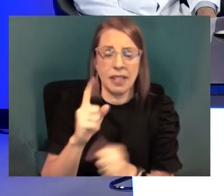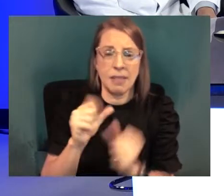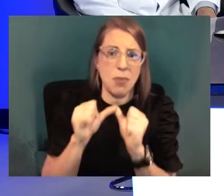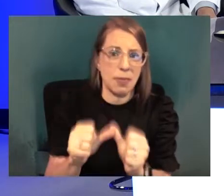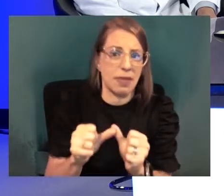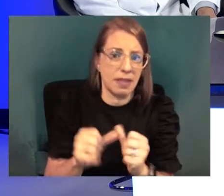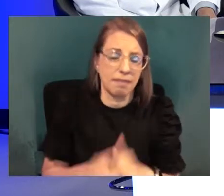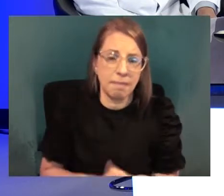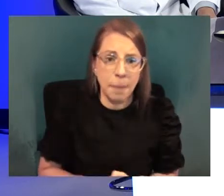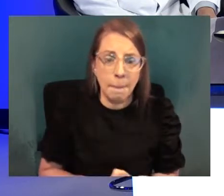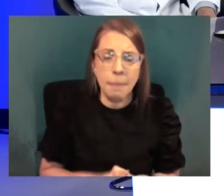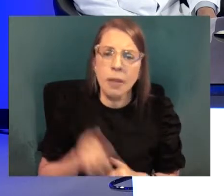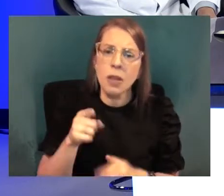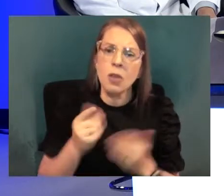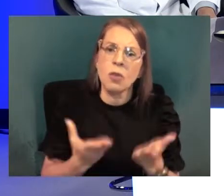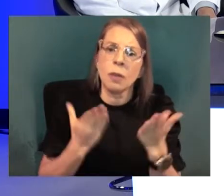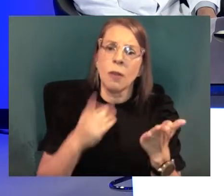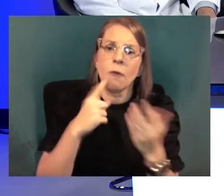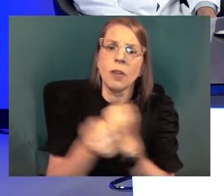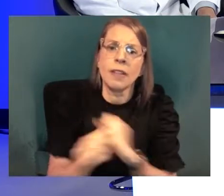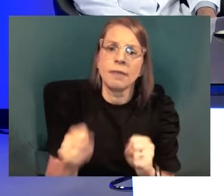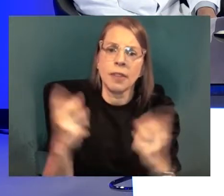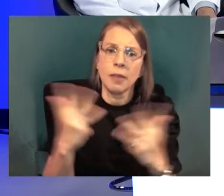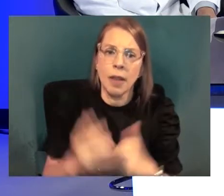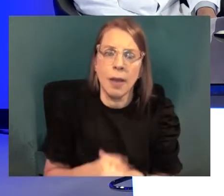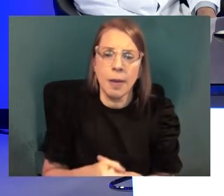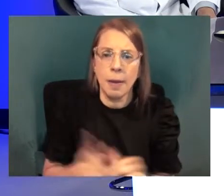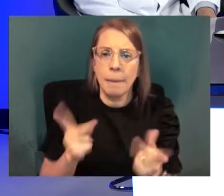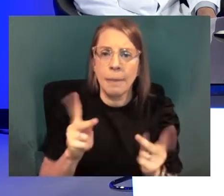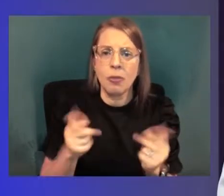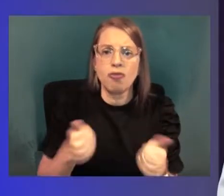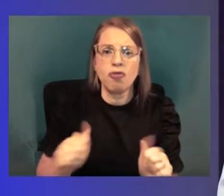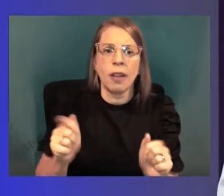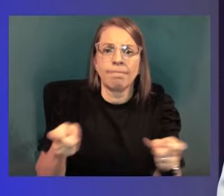do you recommend for safety if people want to try and handle fireworks?